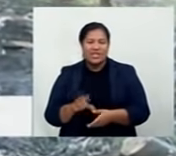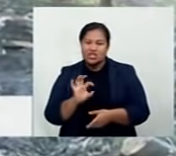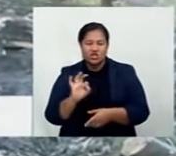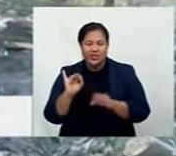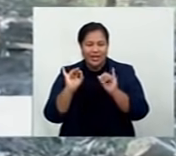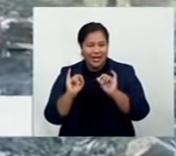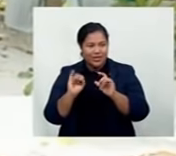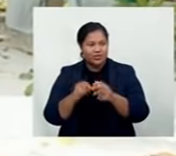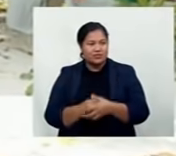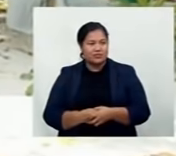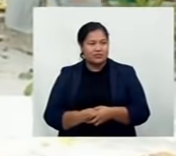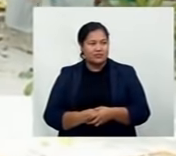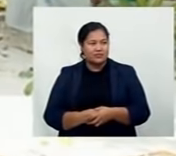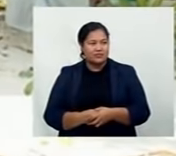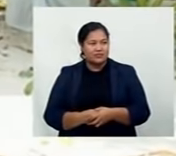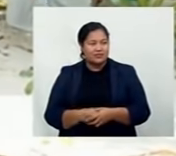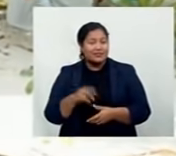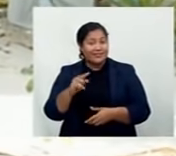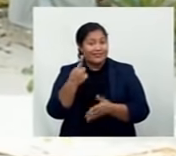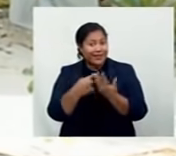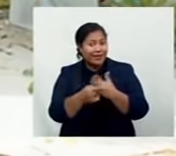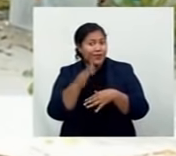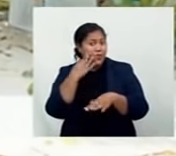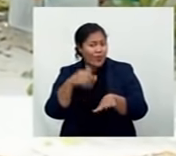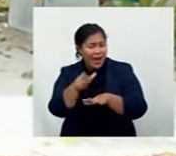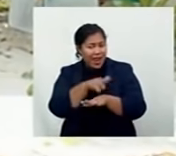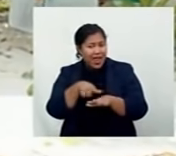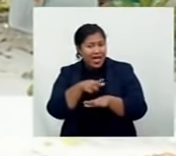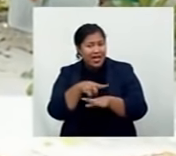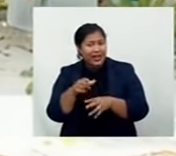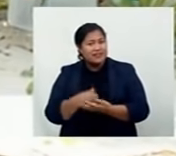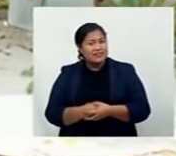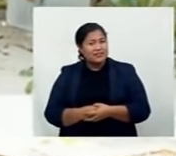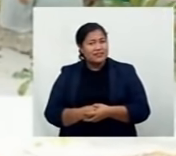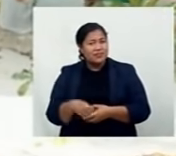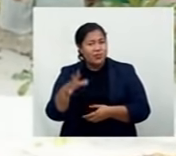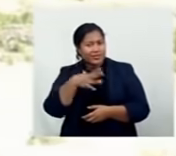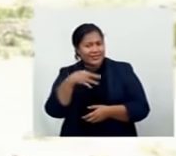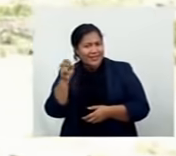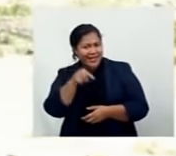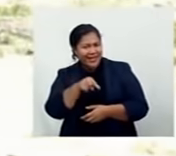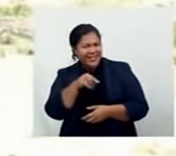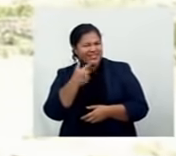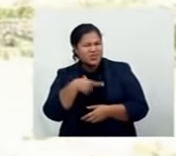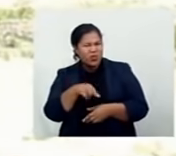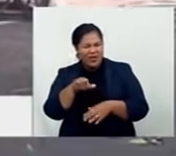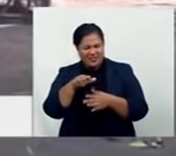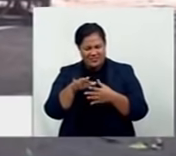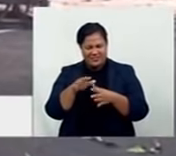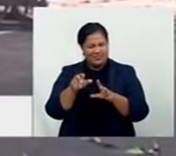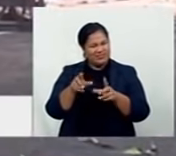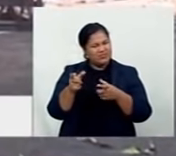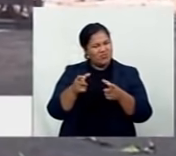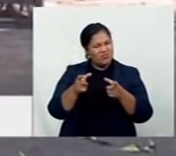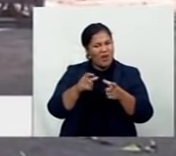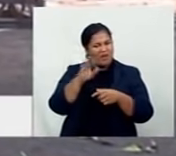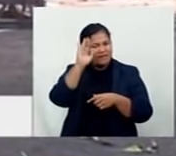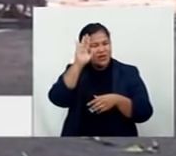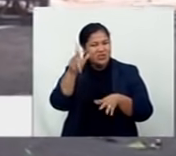in the same breath, when actual land was taken away permanently, depriving the future generations access to that